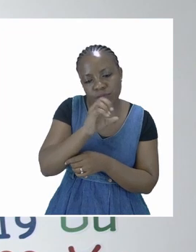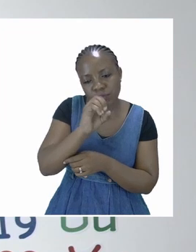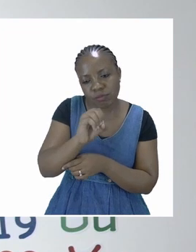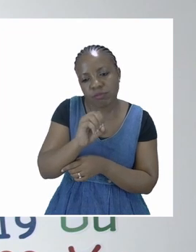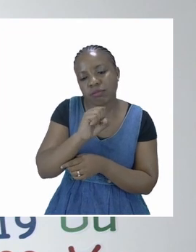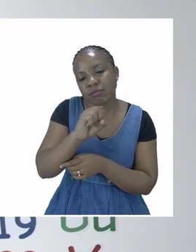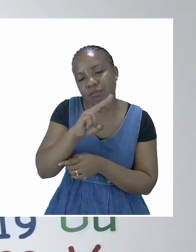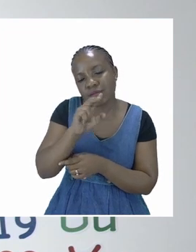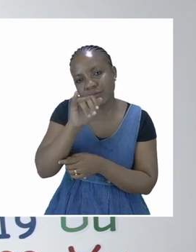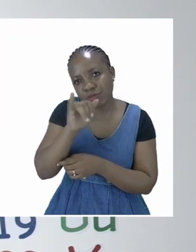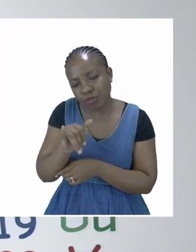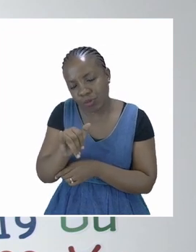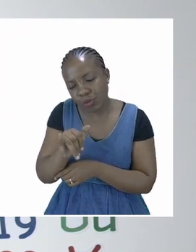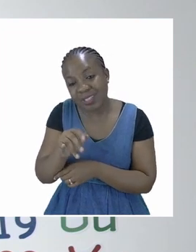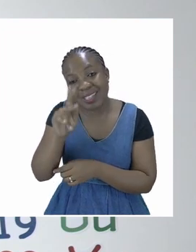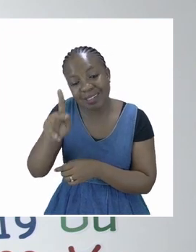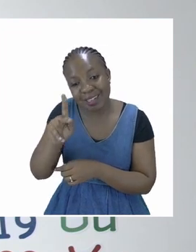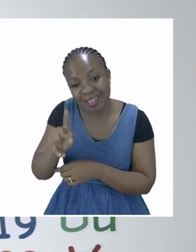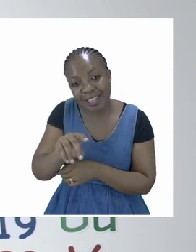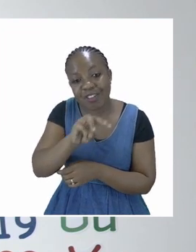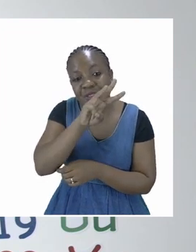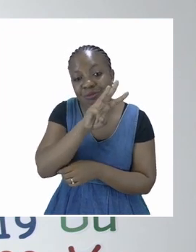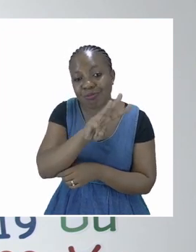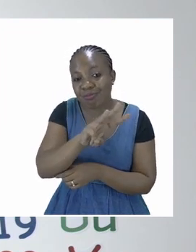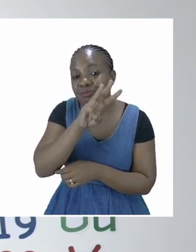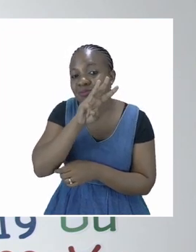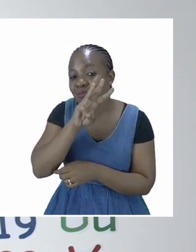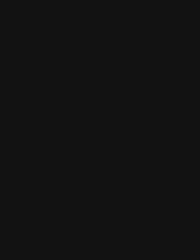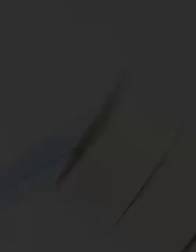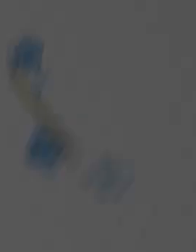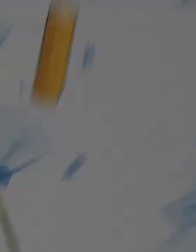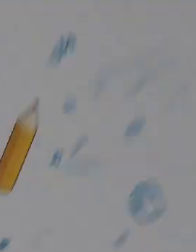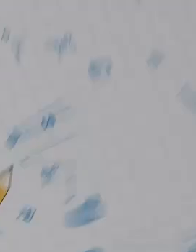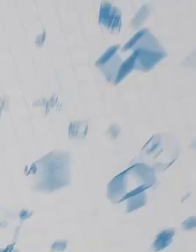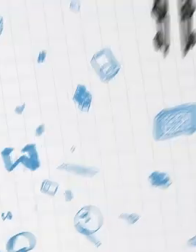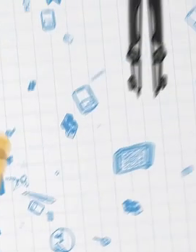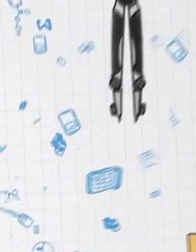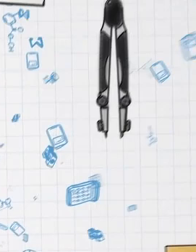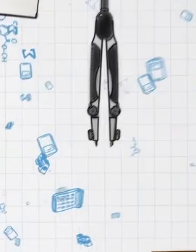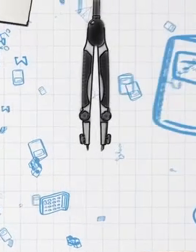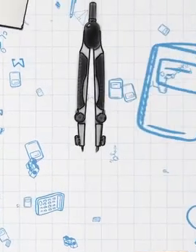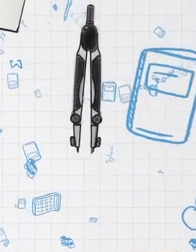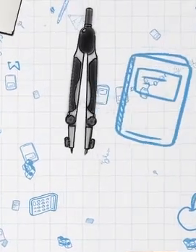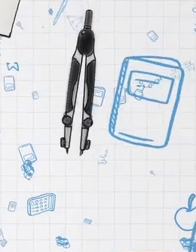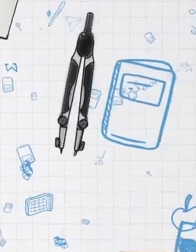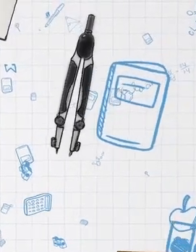our website, Zoshi Online.